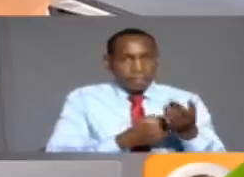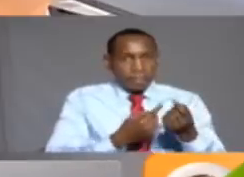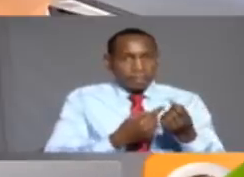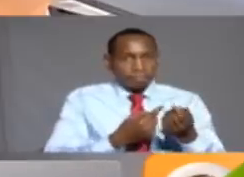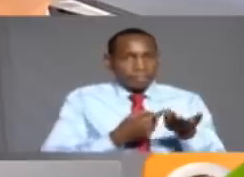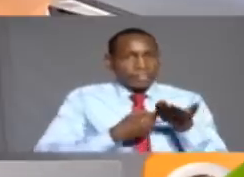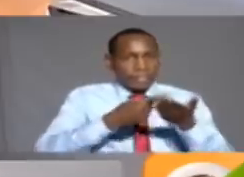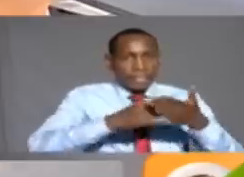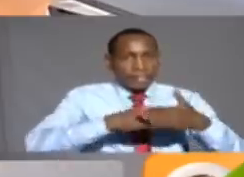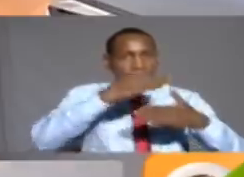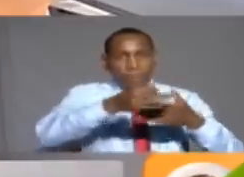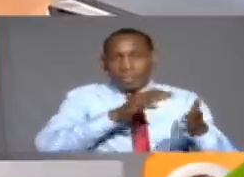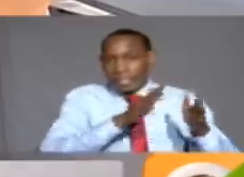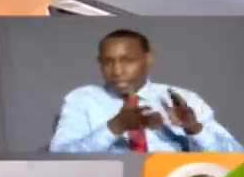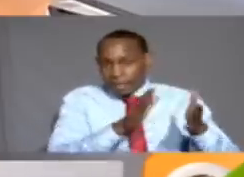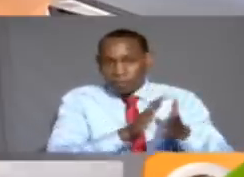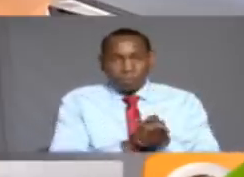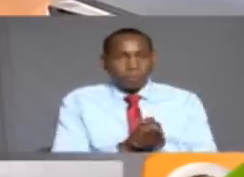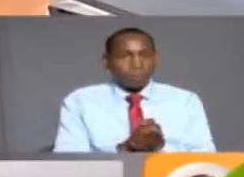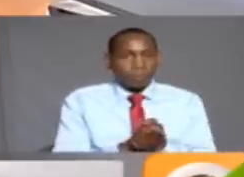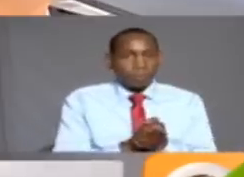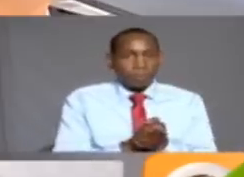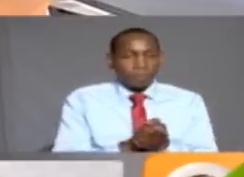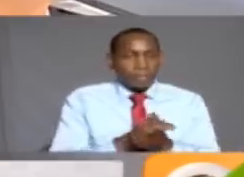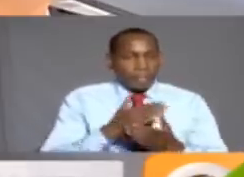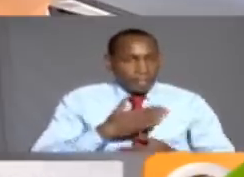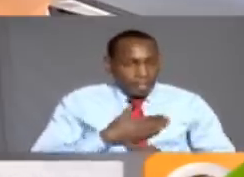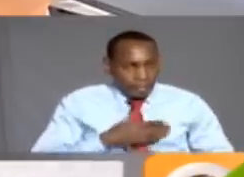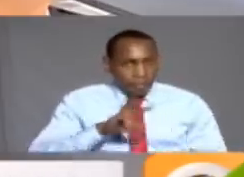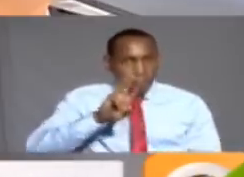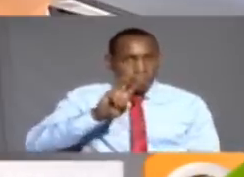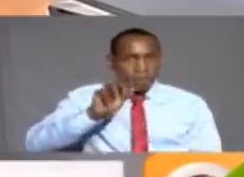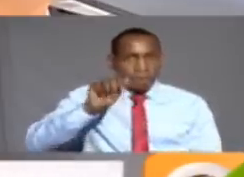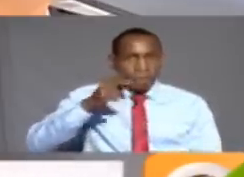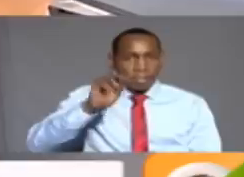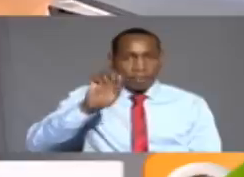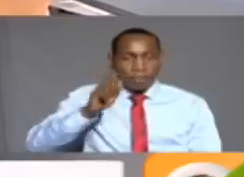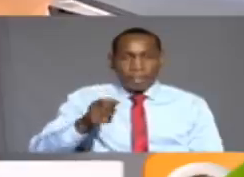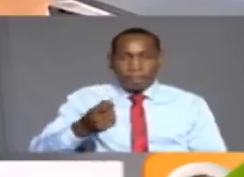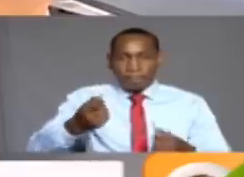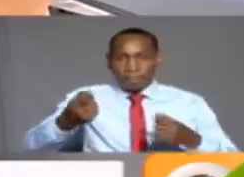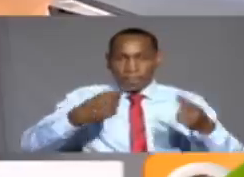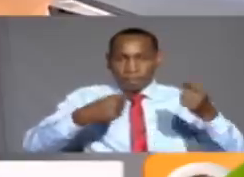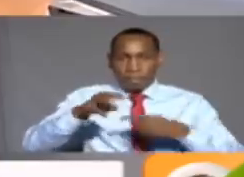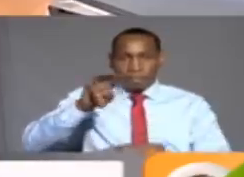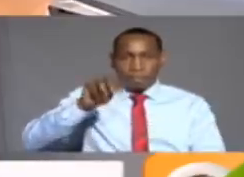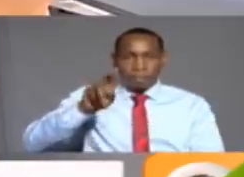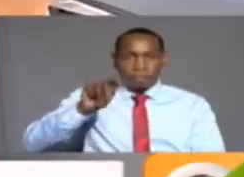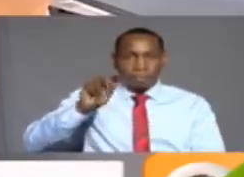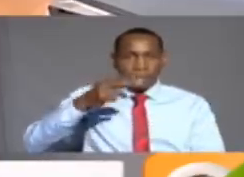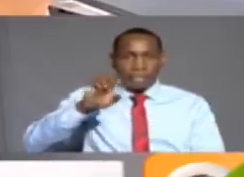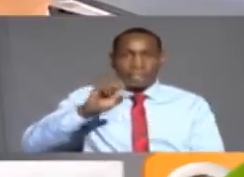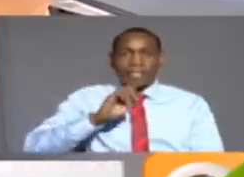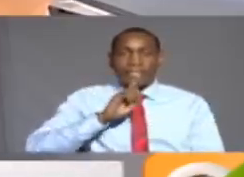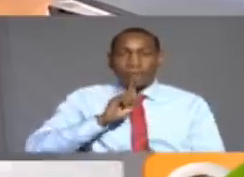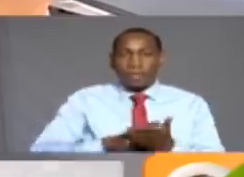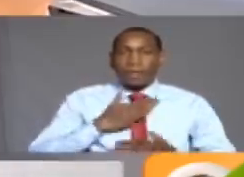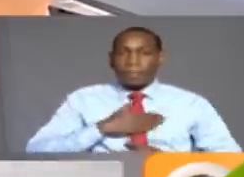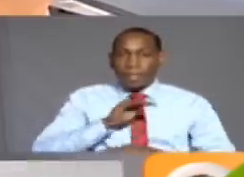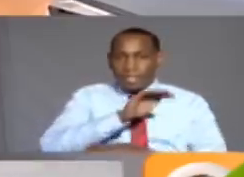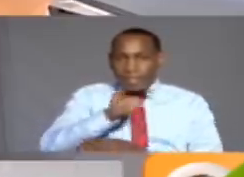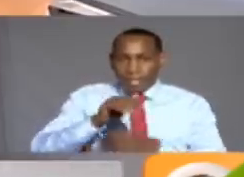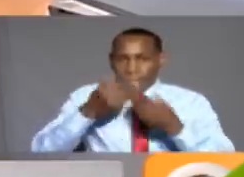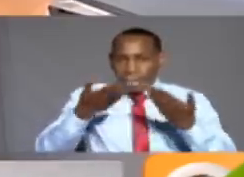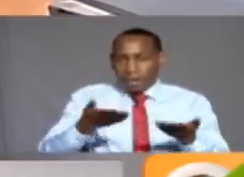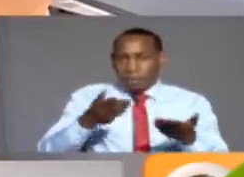way forward. Let's be honest to Kenyans. Honorable Homer, this is a message from David Murade. He's just texted and said, please ask Alice,